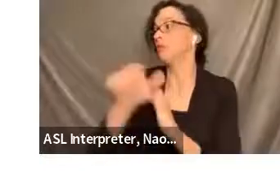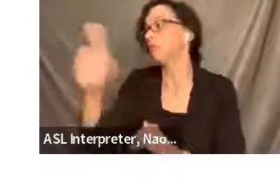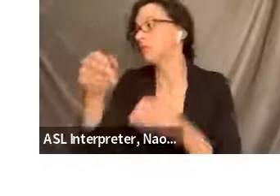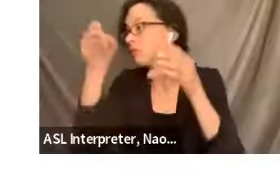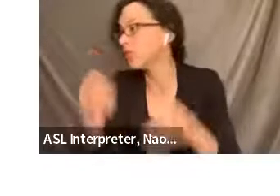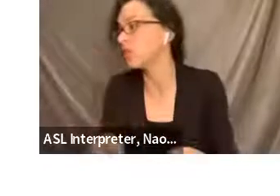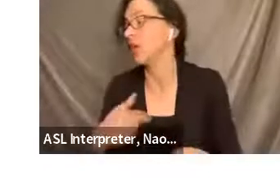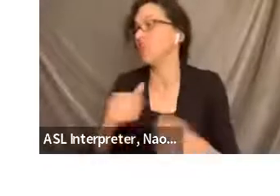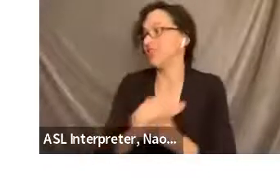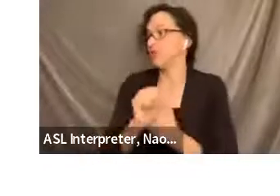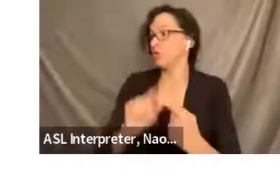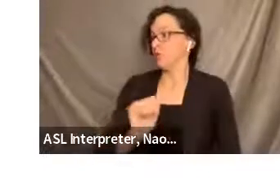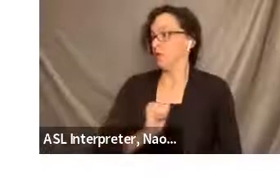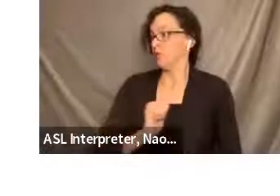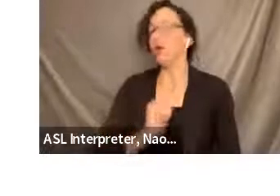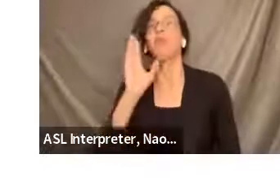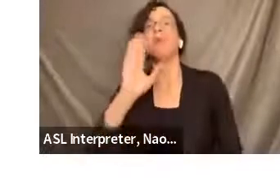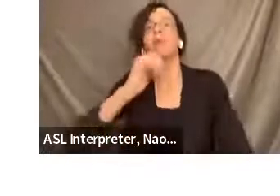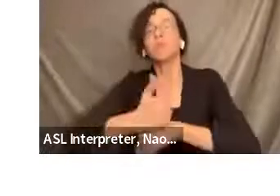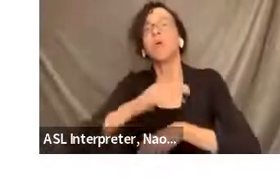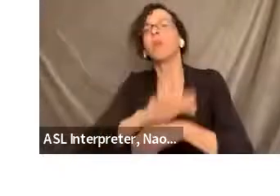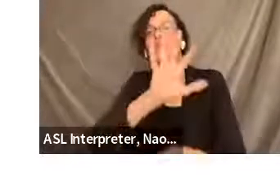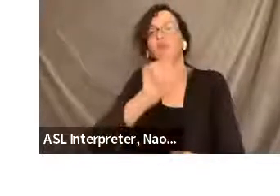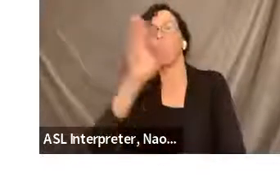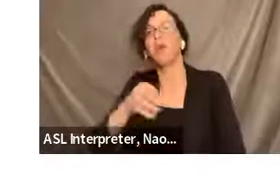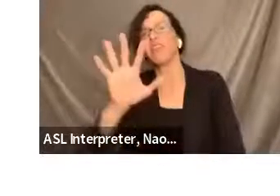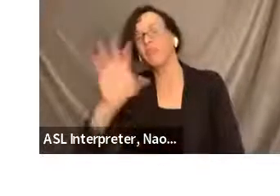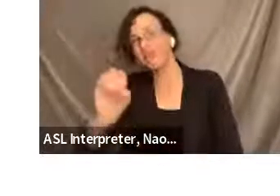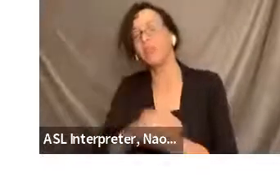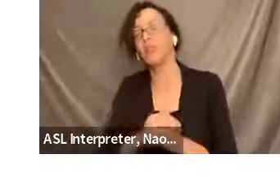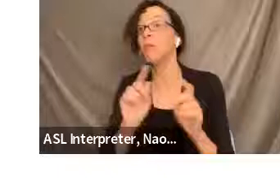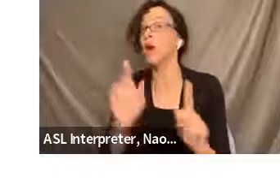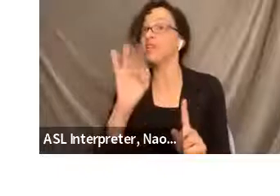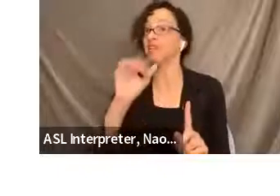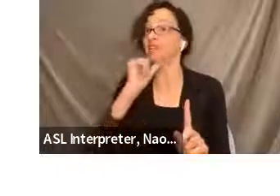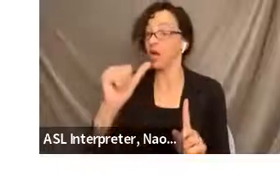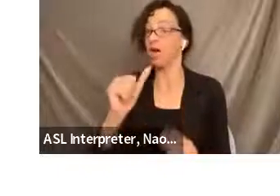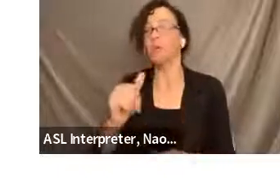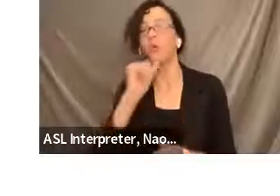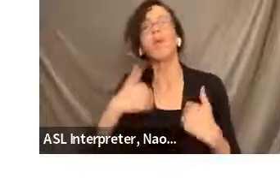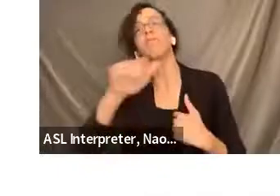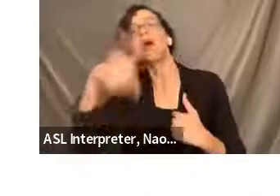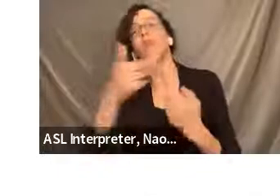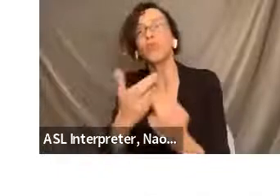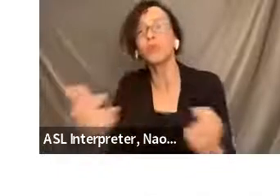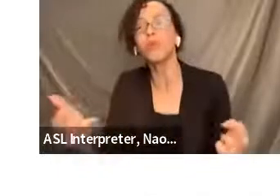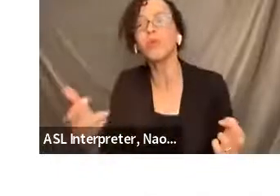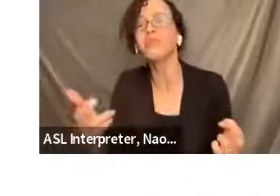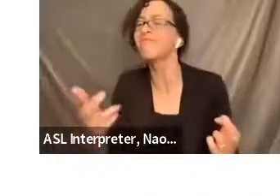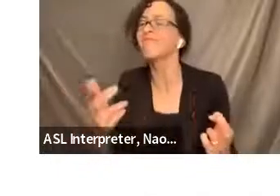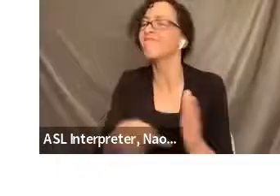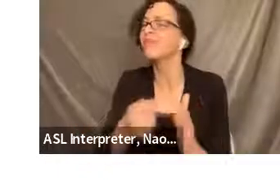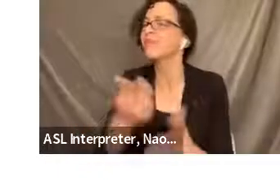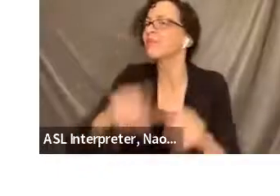if they don't, they still need resources, and they can't necessarily get that from an emergency department. So ideally, in